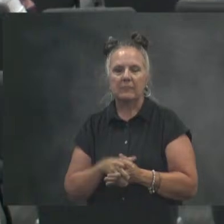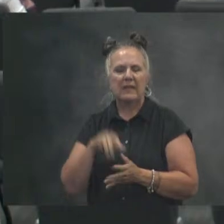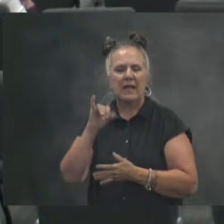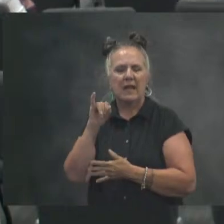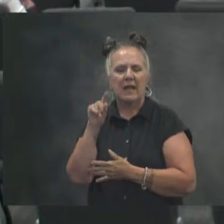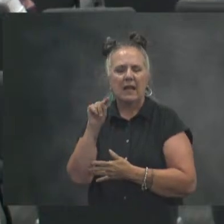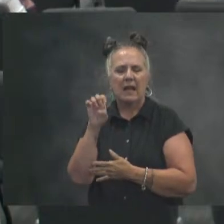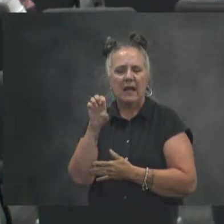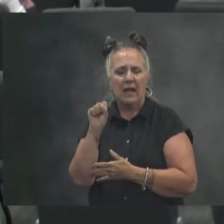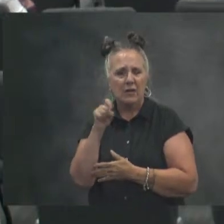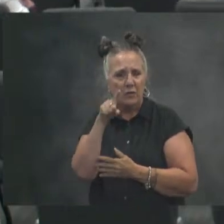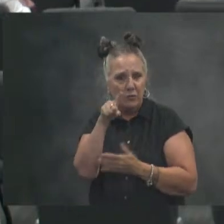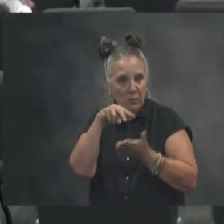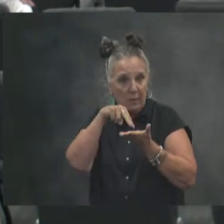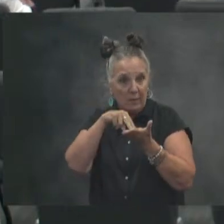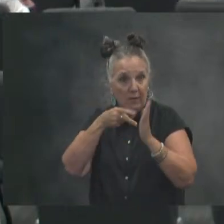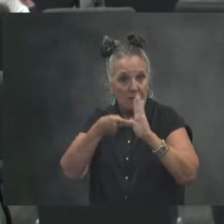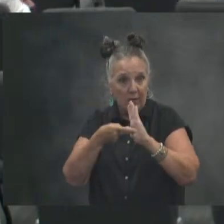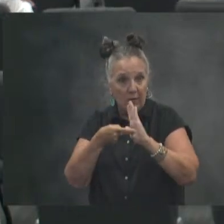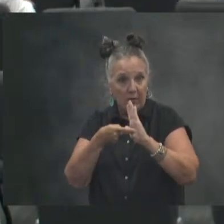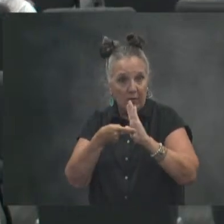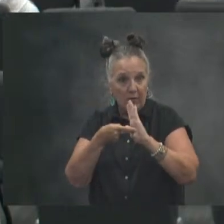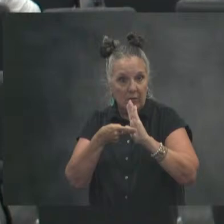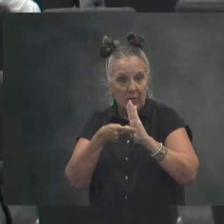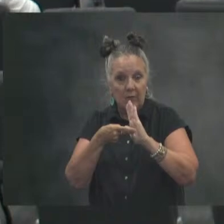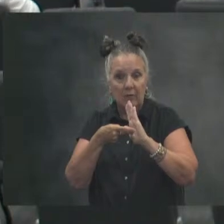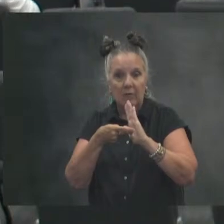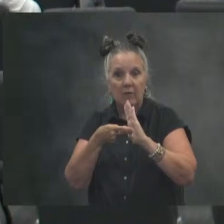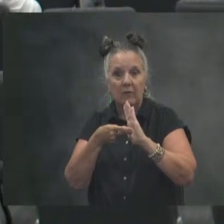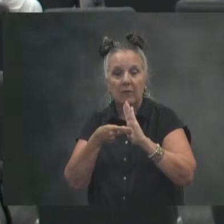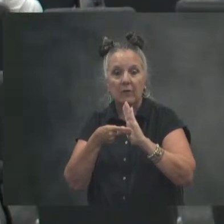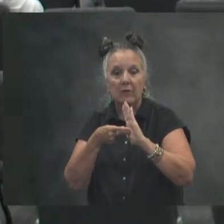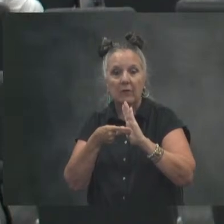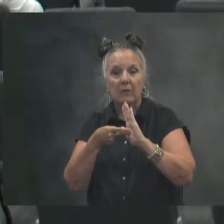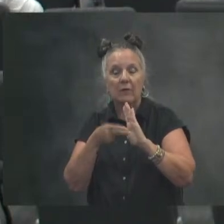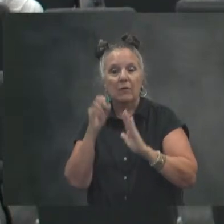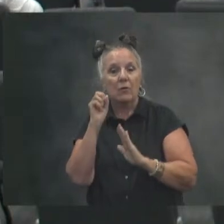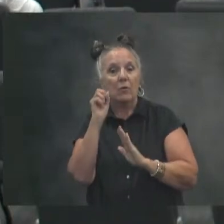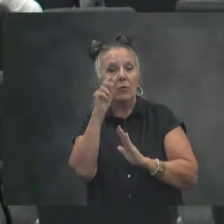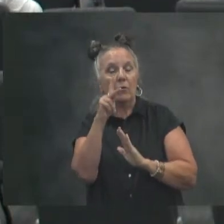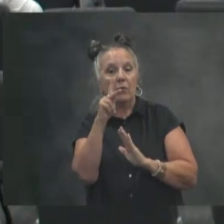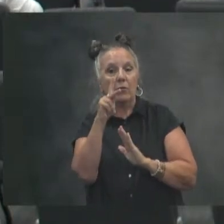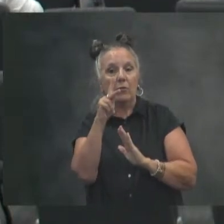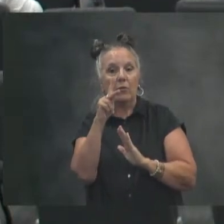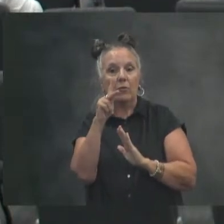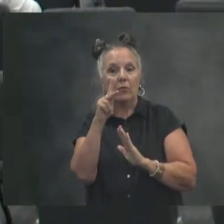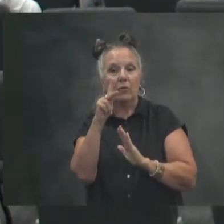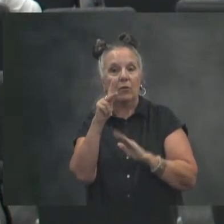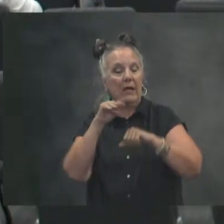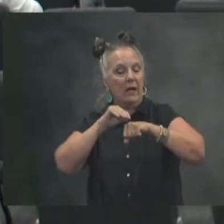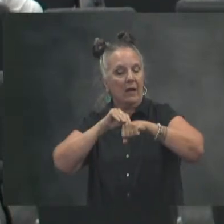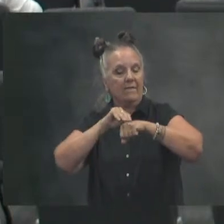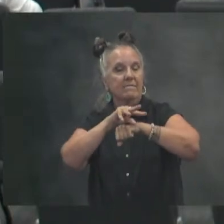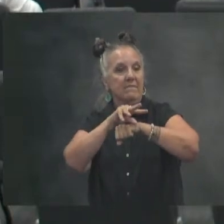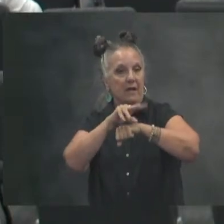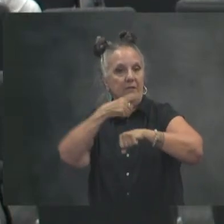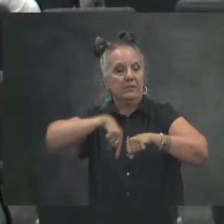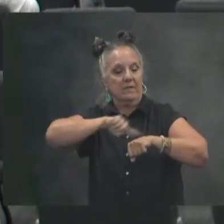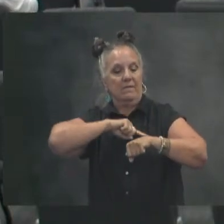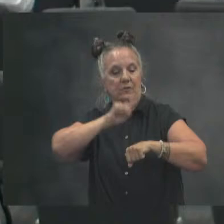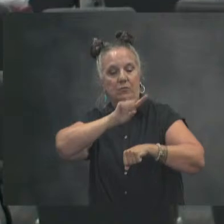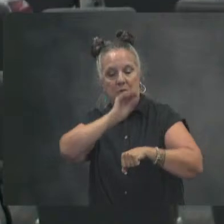Items that you are referring to On the are, consent agenda? okay, because that's where the advisement was to place